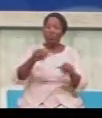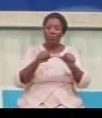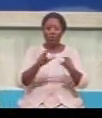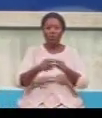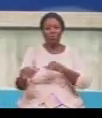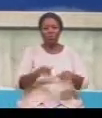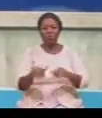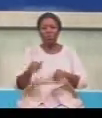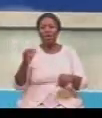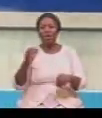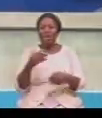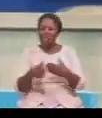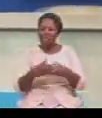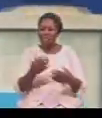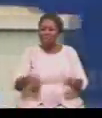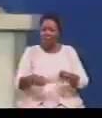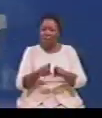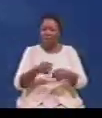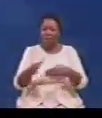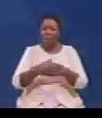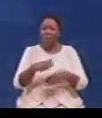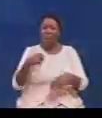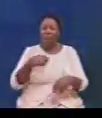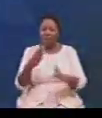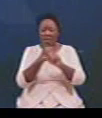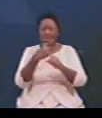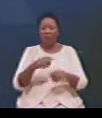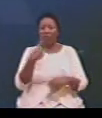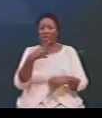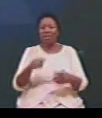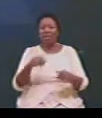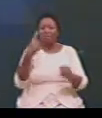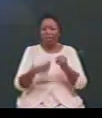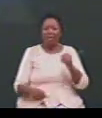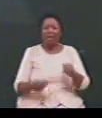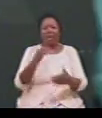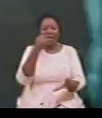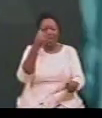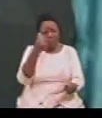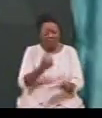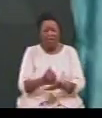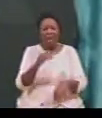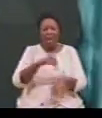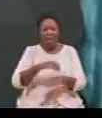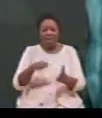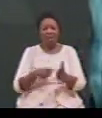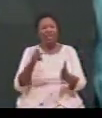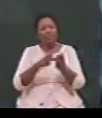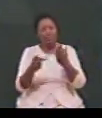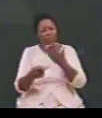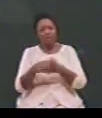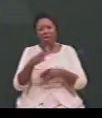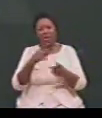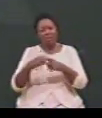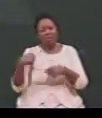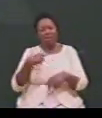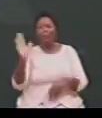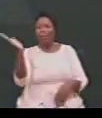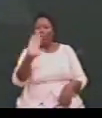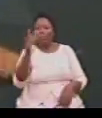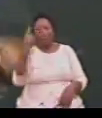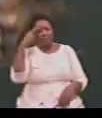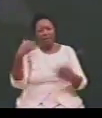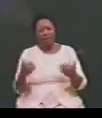do even after we say the final amen at this crusade, and we'll say bye-bye for